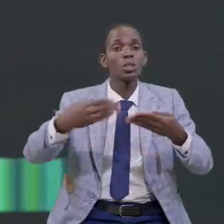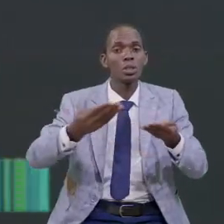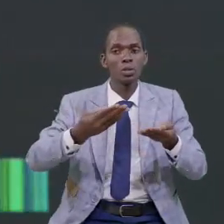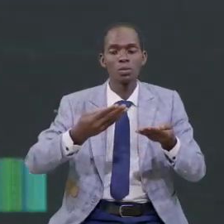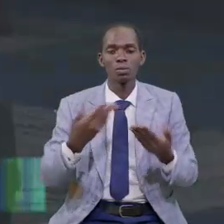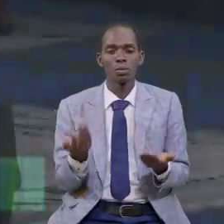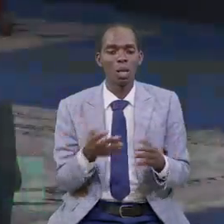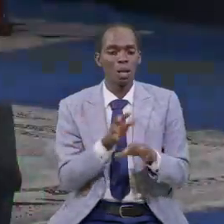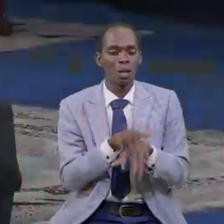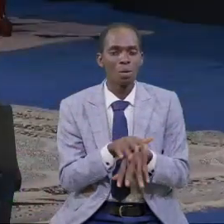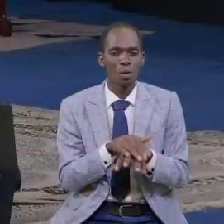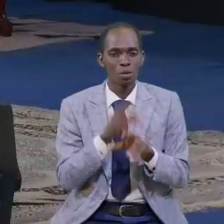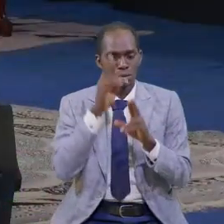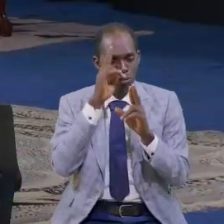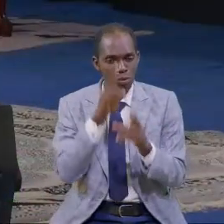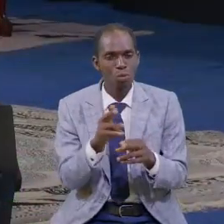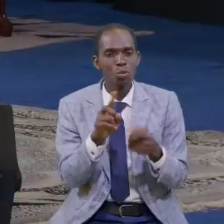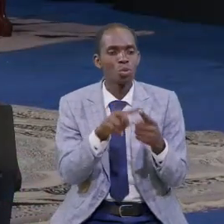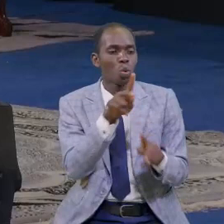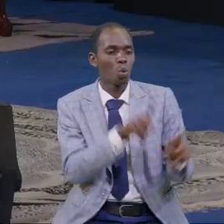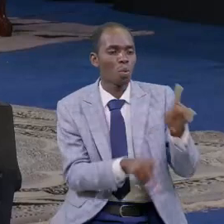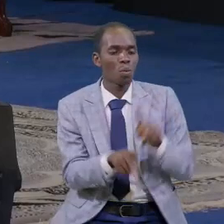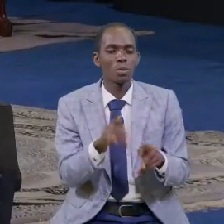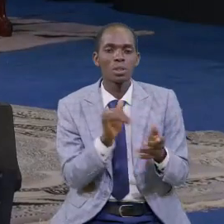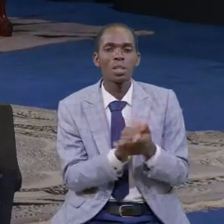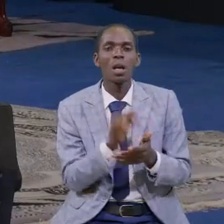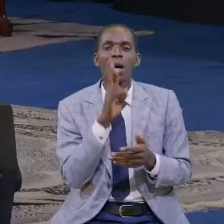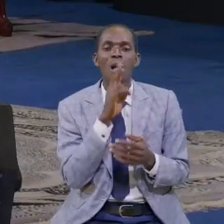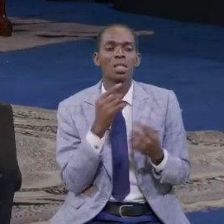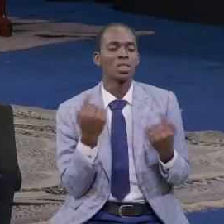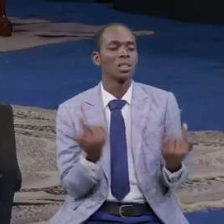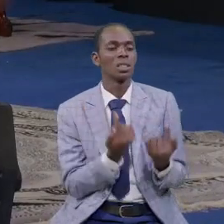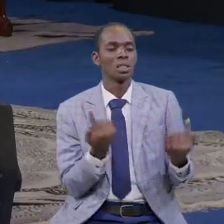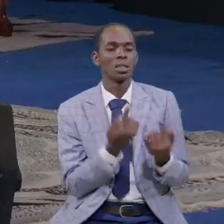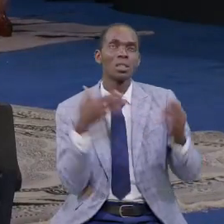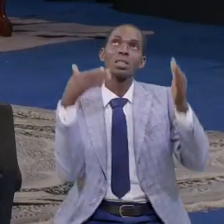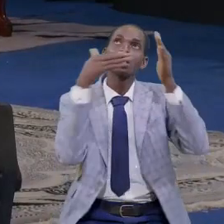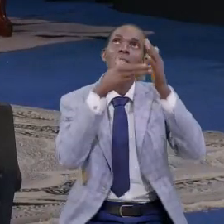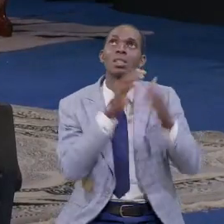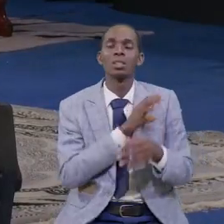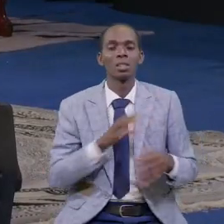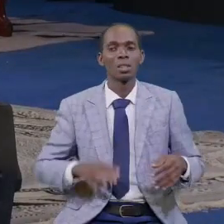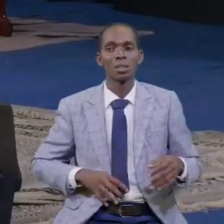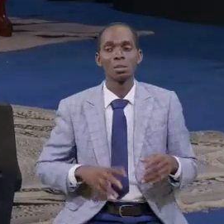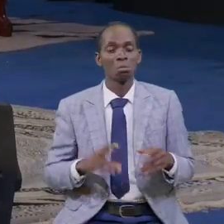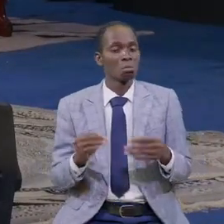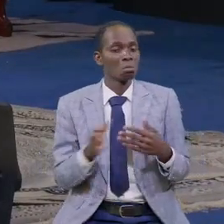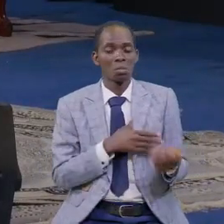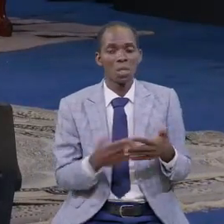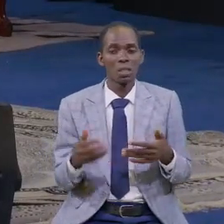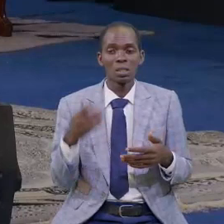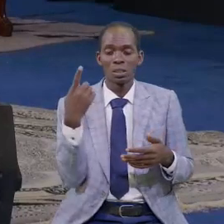against Christ, who are sinning despite the sacrifice of Christ, and we